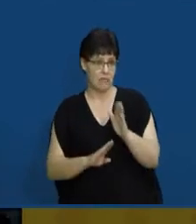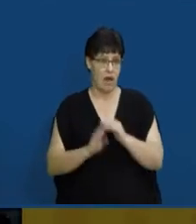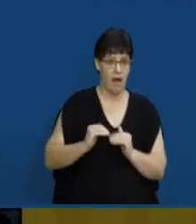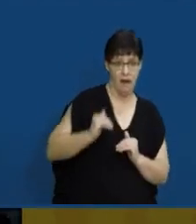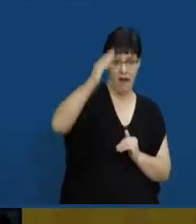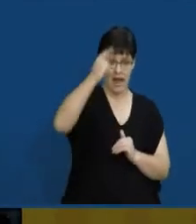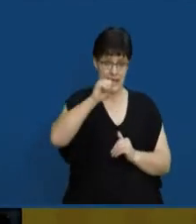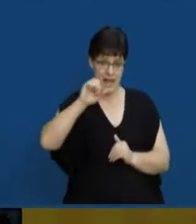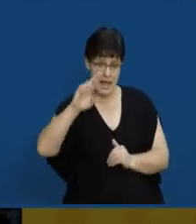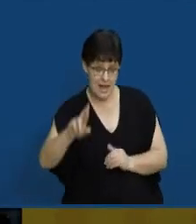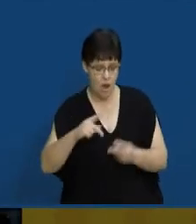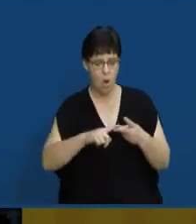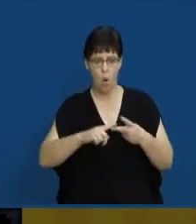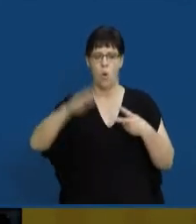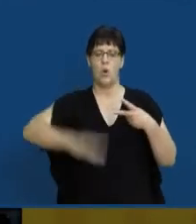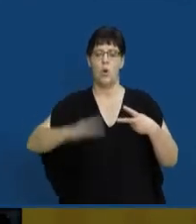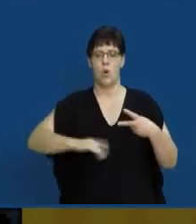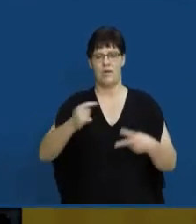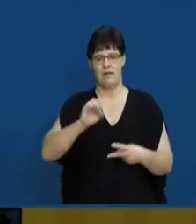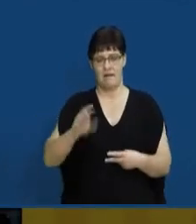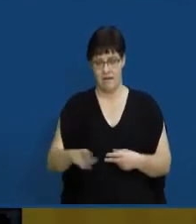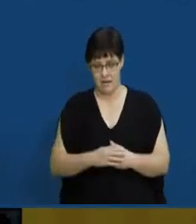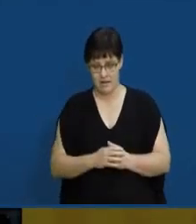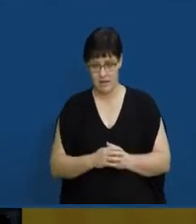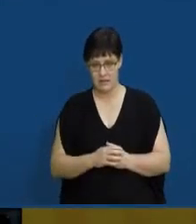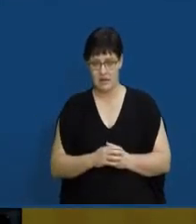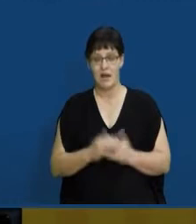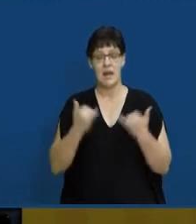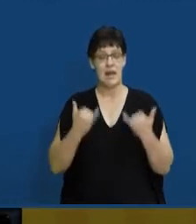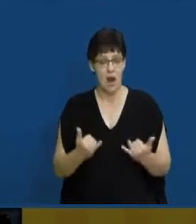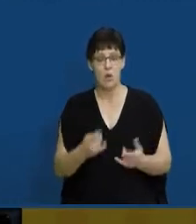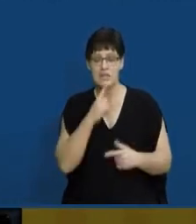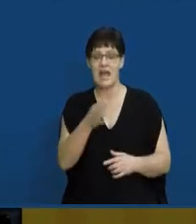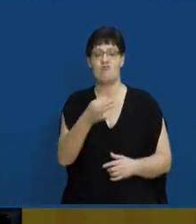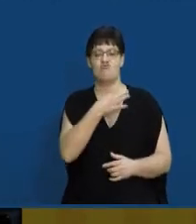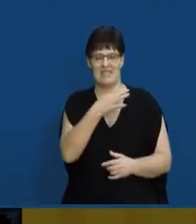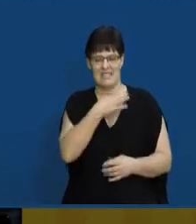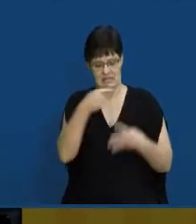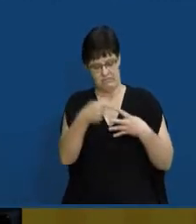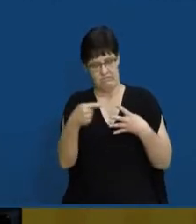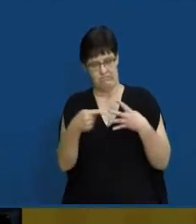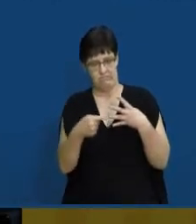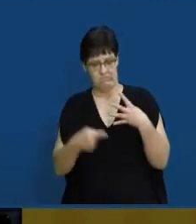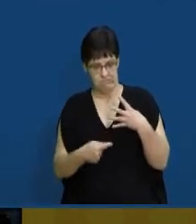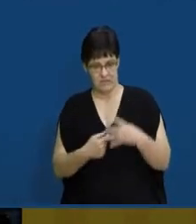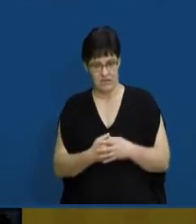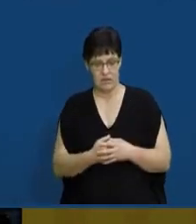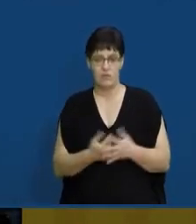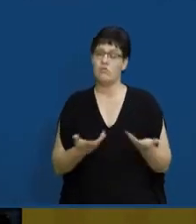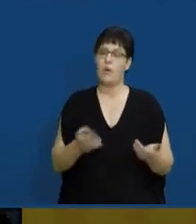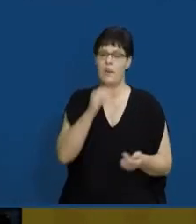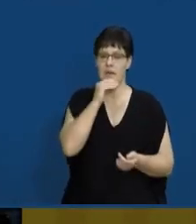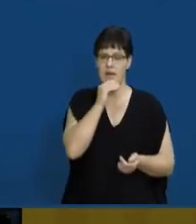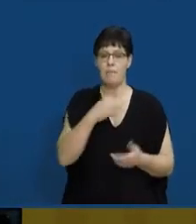the company is lowly geared. Here we're talking about the risk factor. It means if you want to